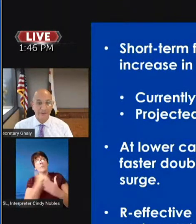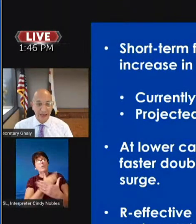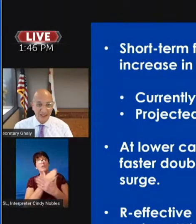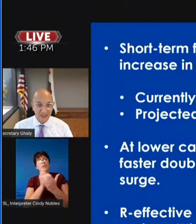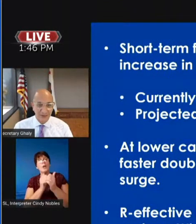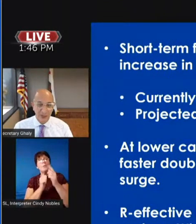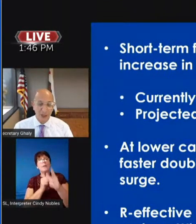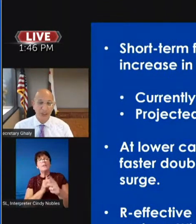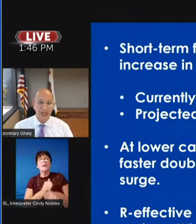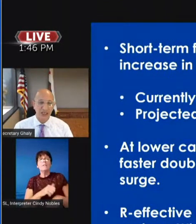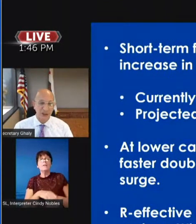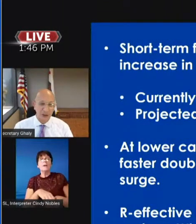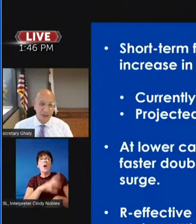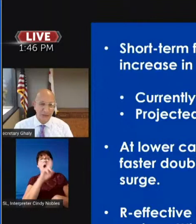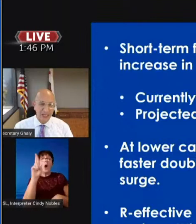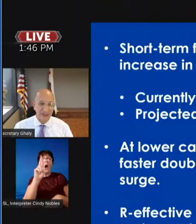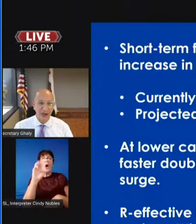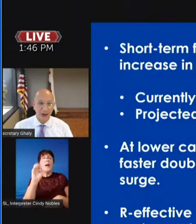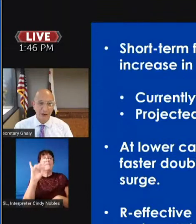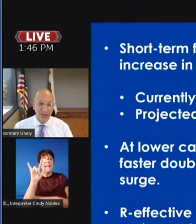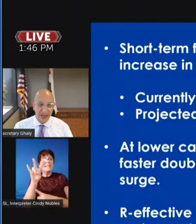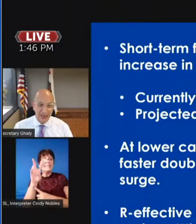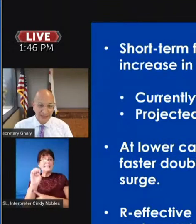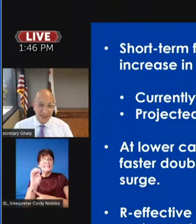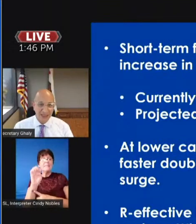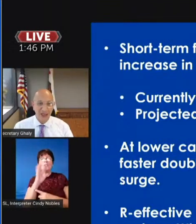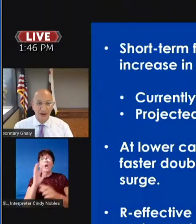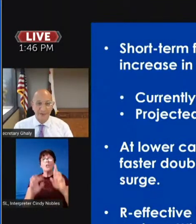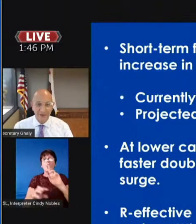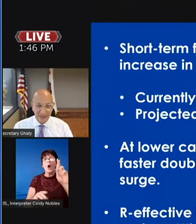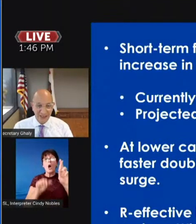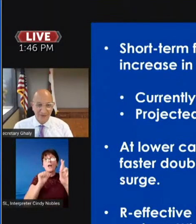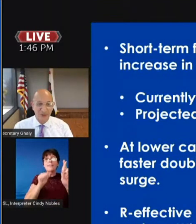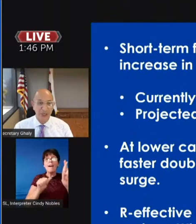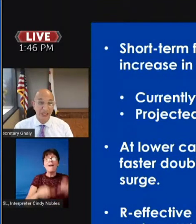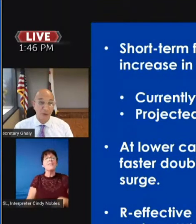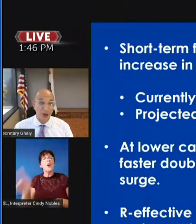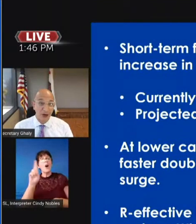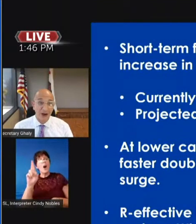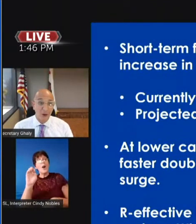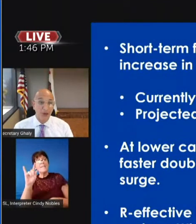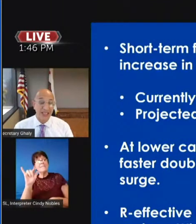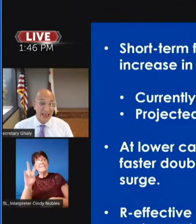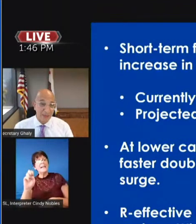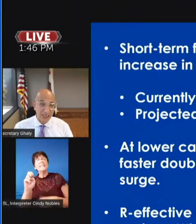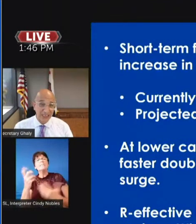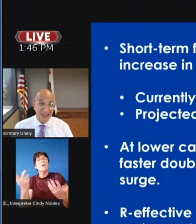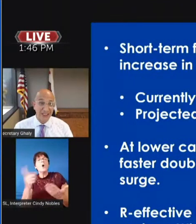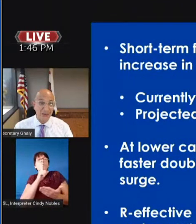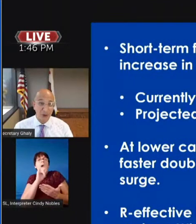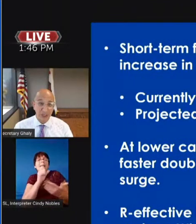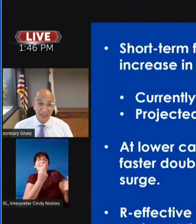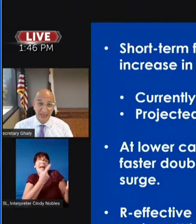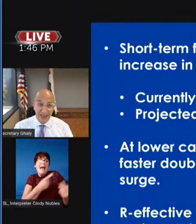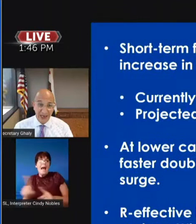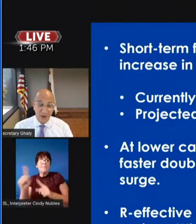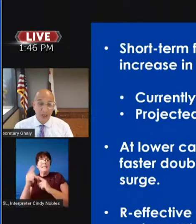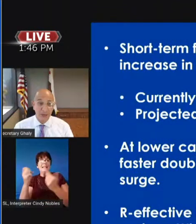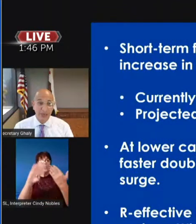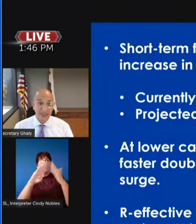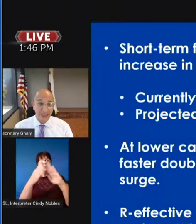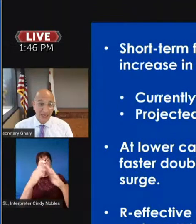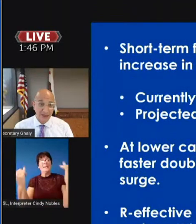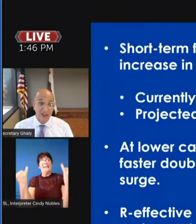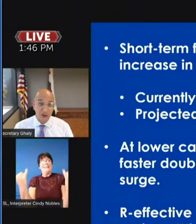R effective. We talked early about the R not. The R effective is really what's happening in the community